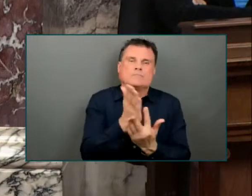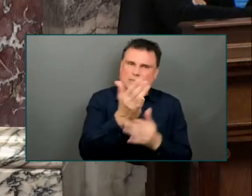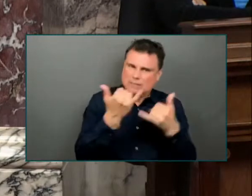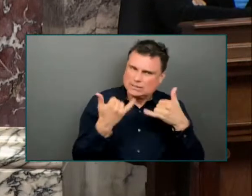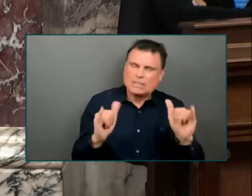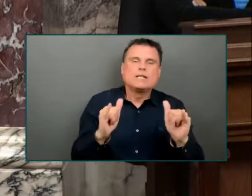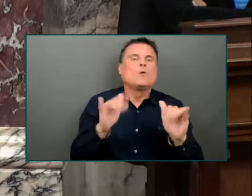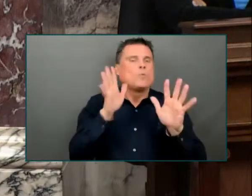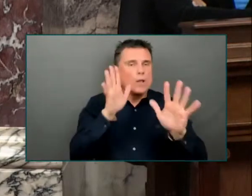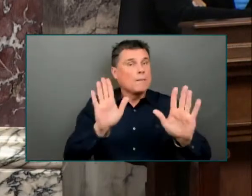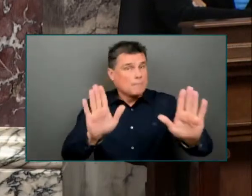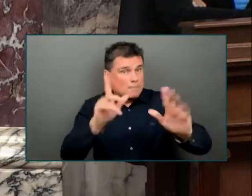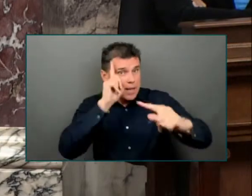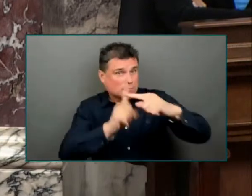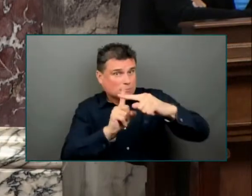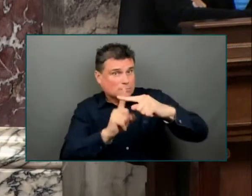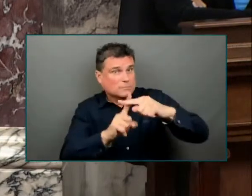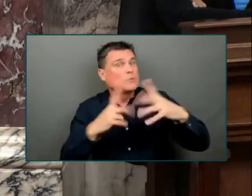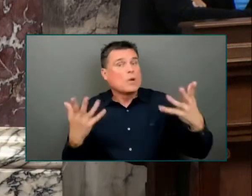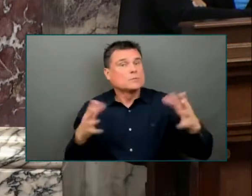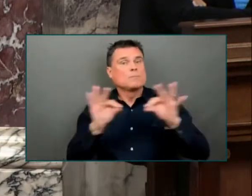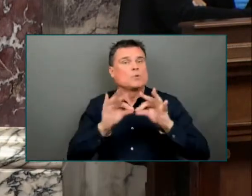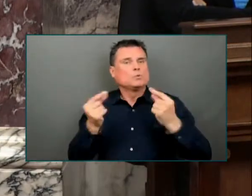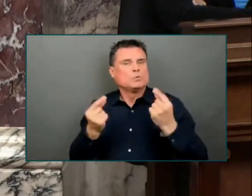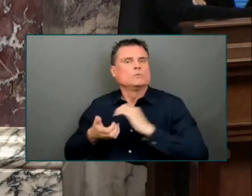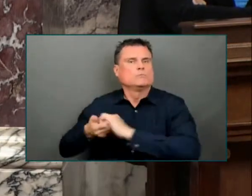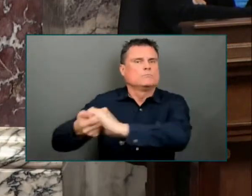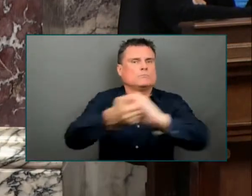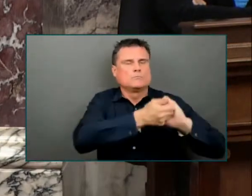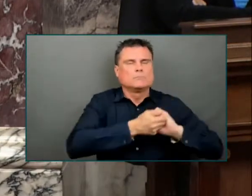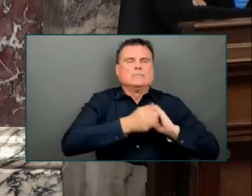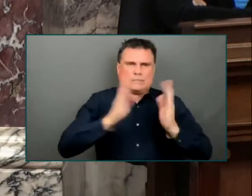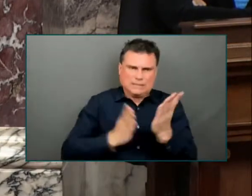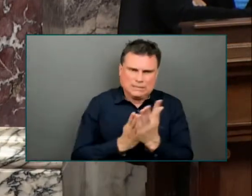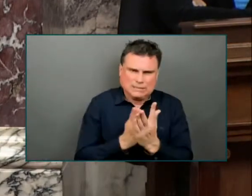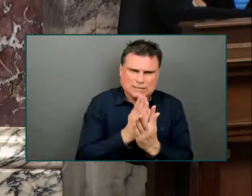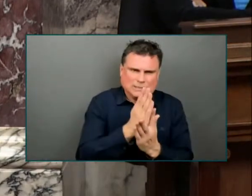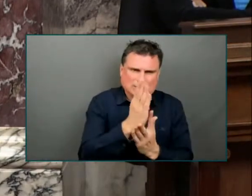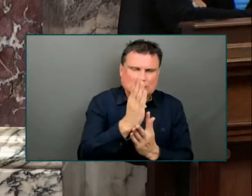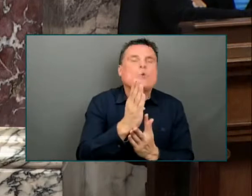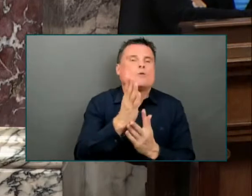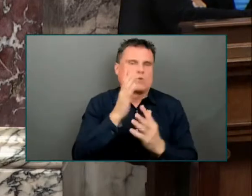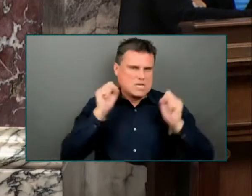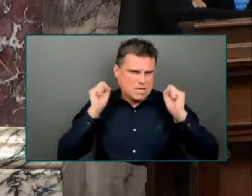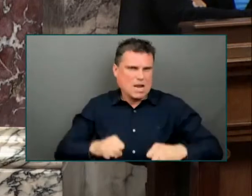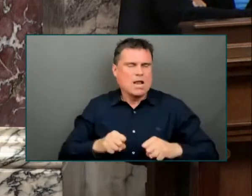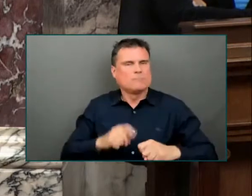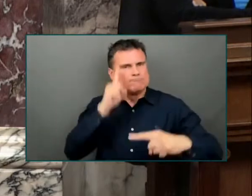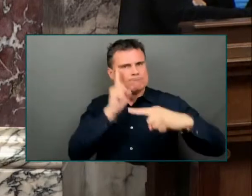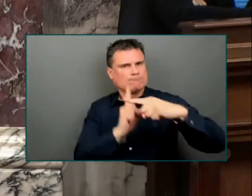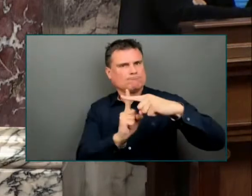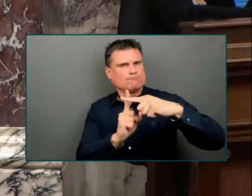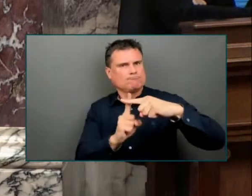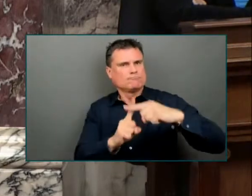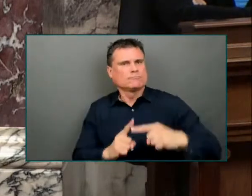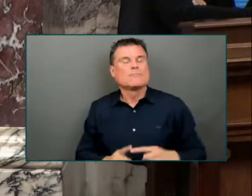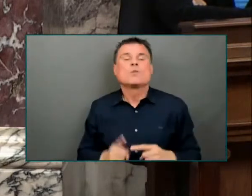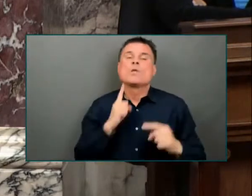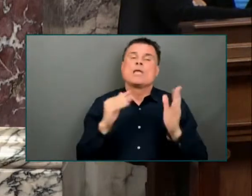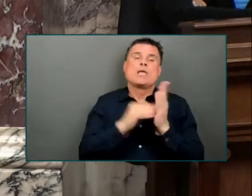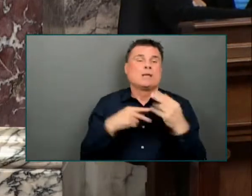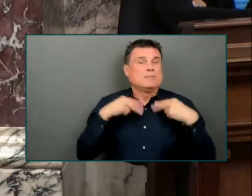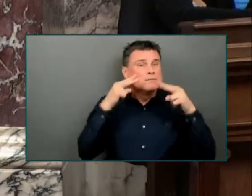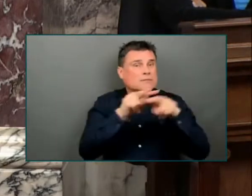resilience, we will get through these challenges together. Time and time again, British Columbians have proven that we care for one